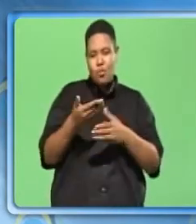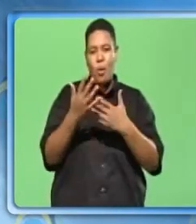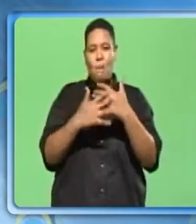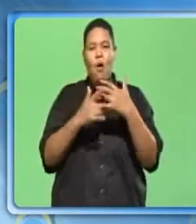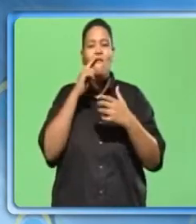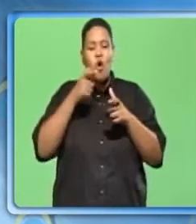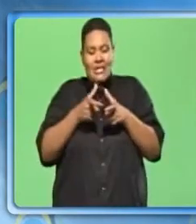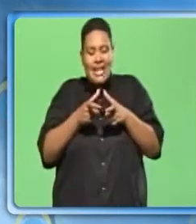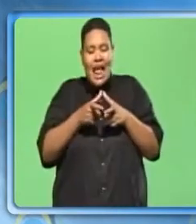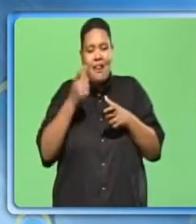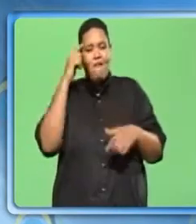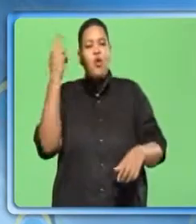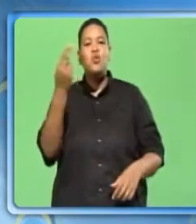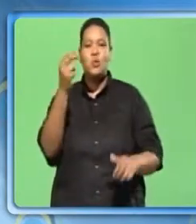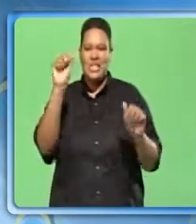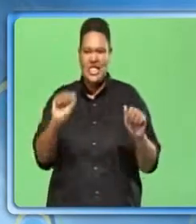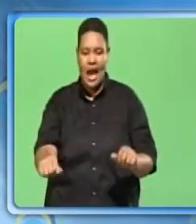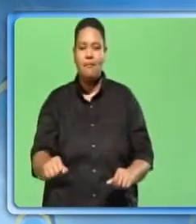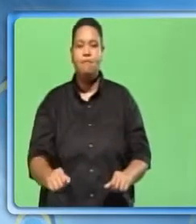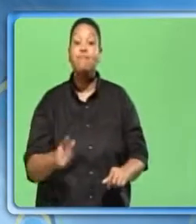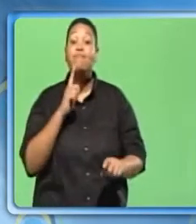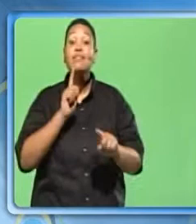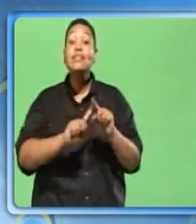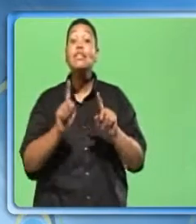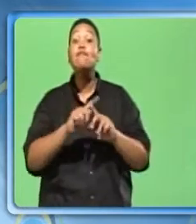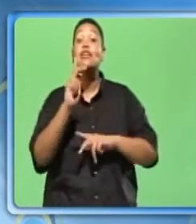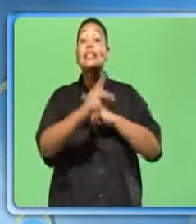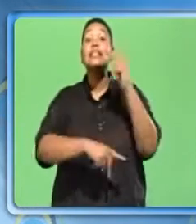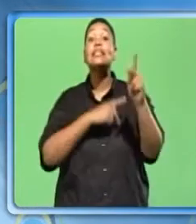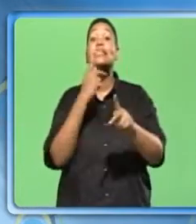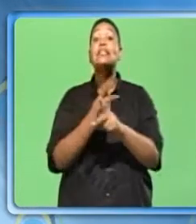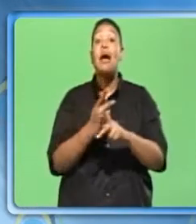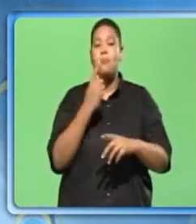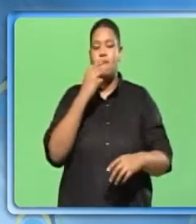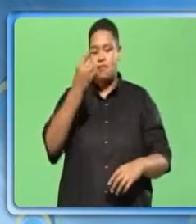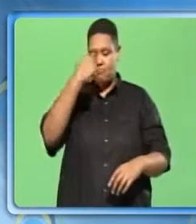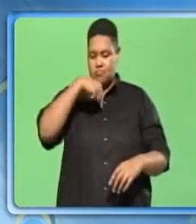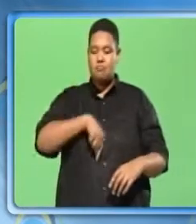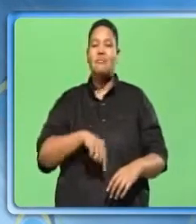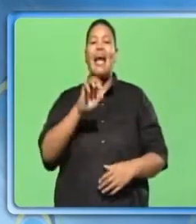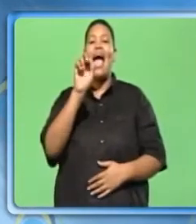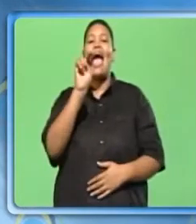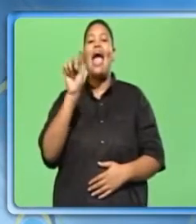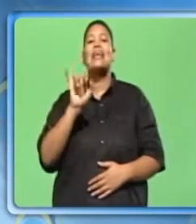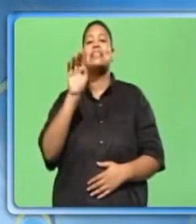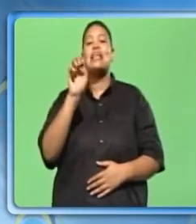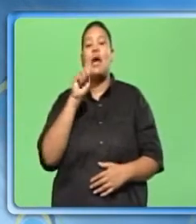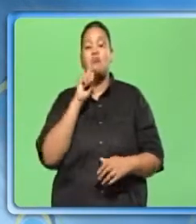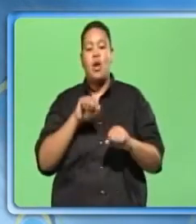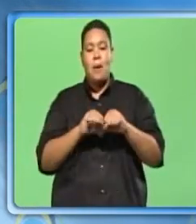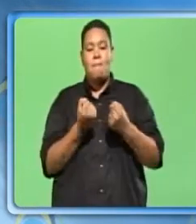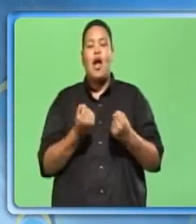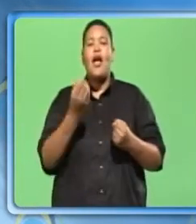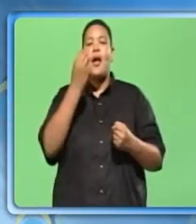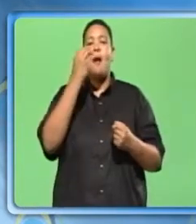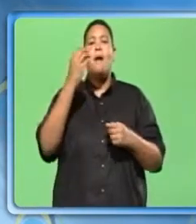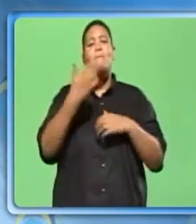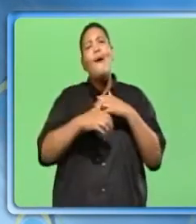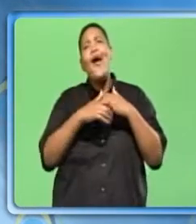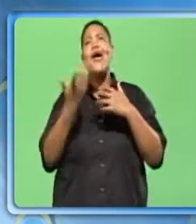for use. There are different types of digestive enzymes. Enzymes that break down carbohydrates are